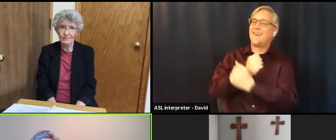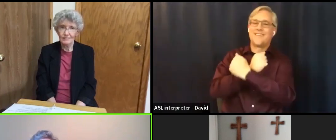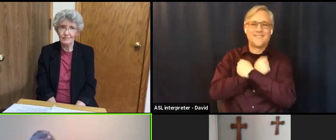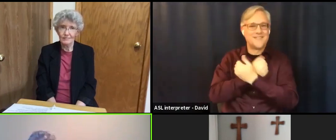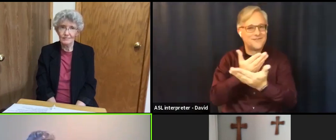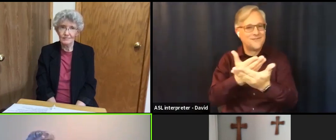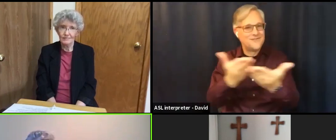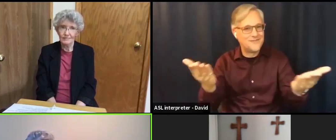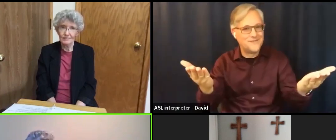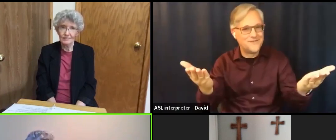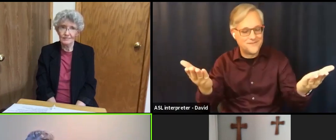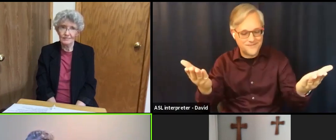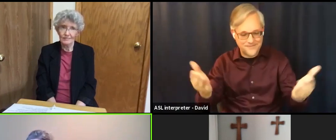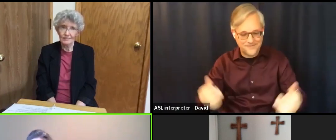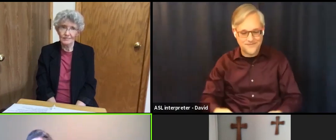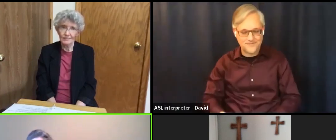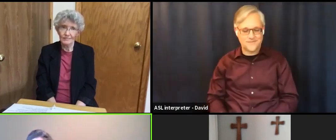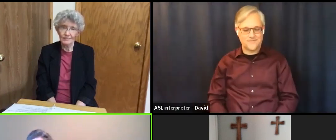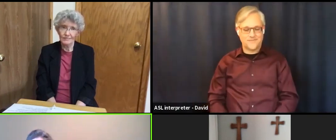day.